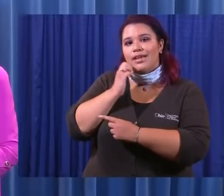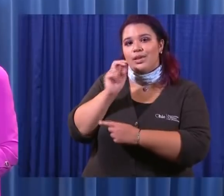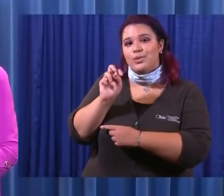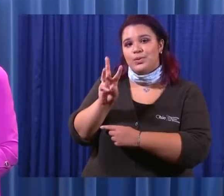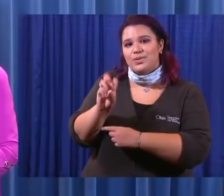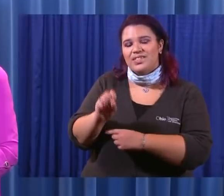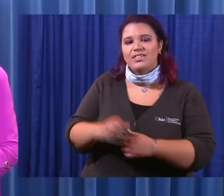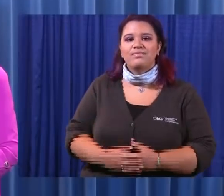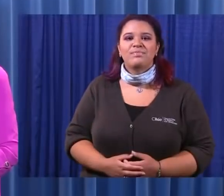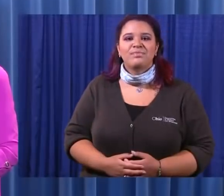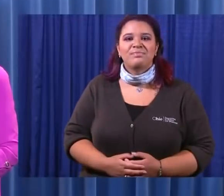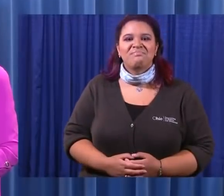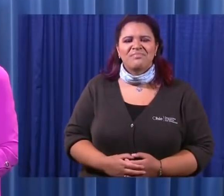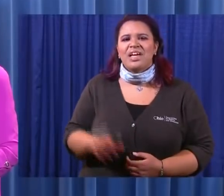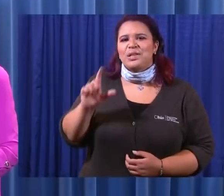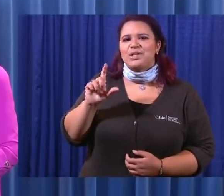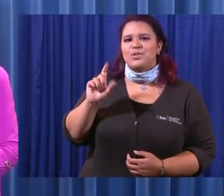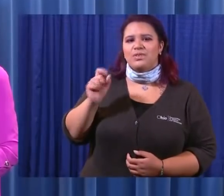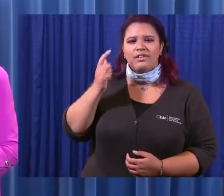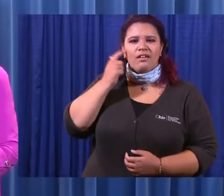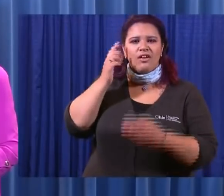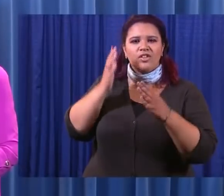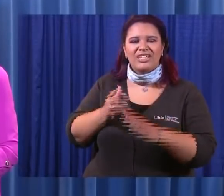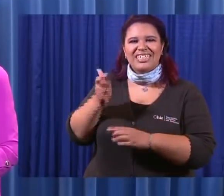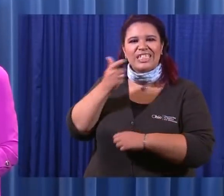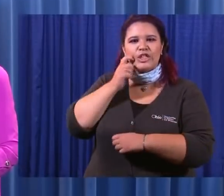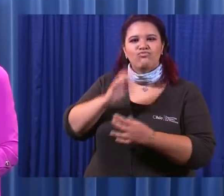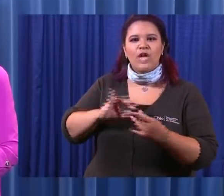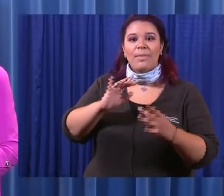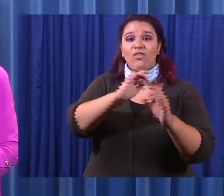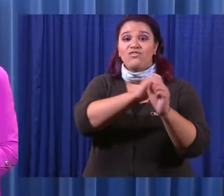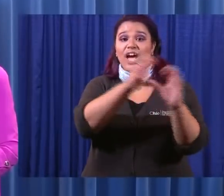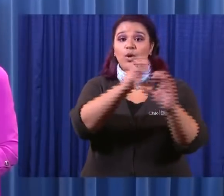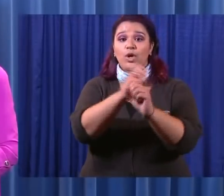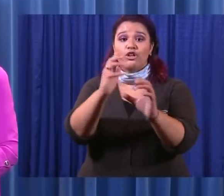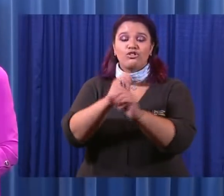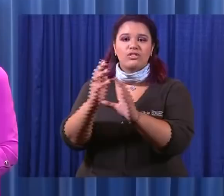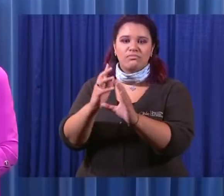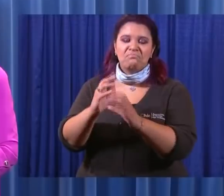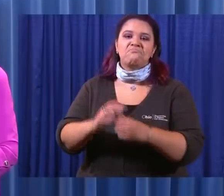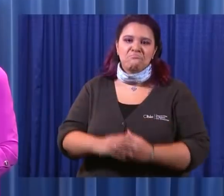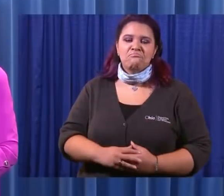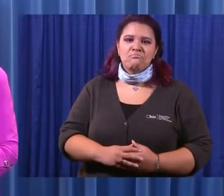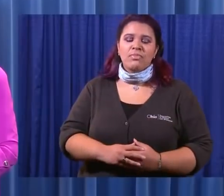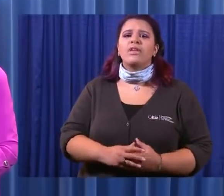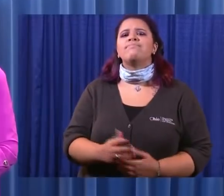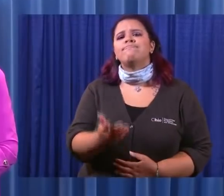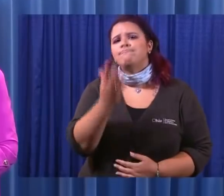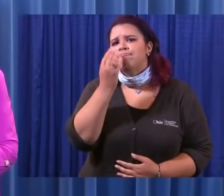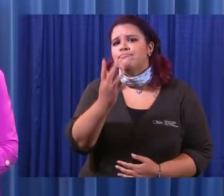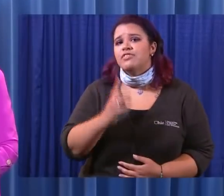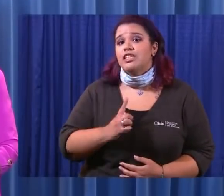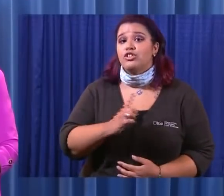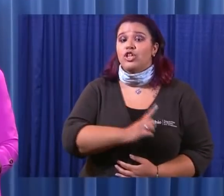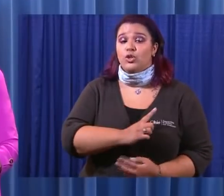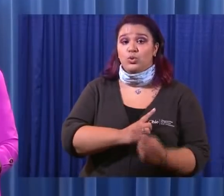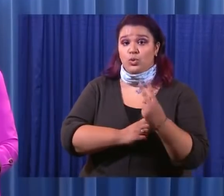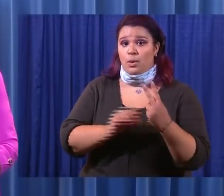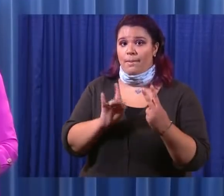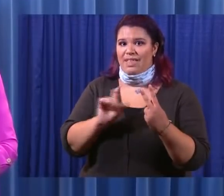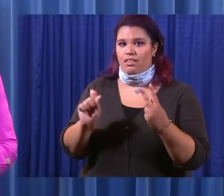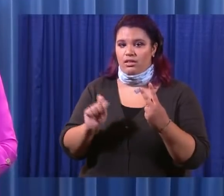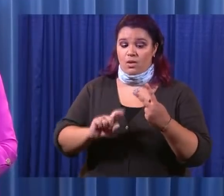Lieutenant Governor Husted just talked about fireworks. There's 2 bills pending in the legislature, one that cleared the House already,